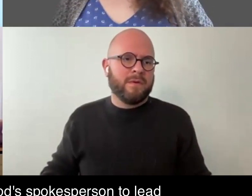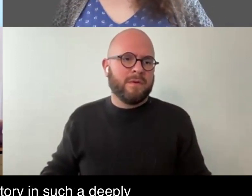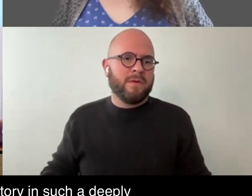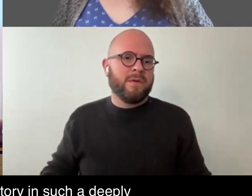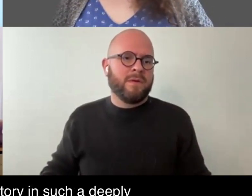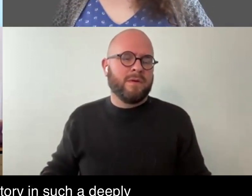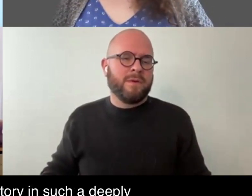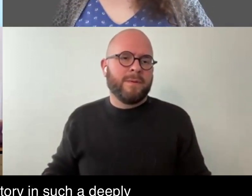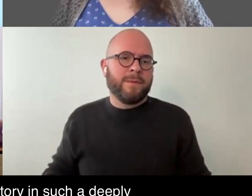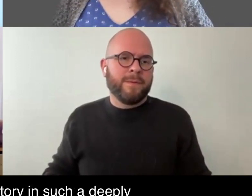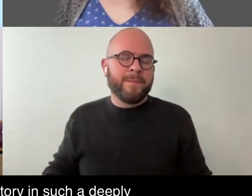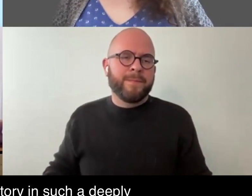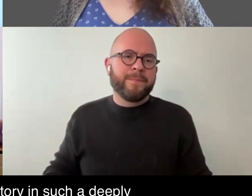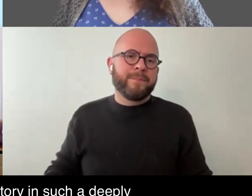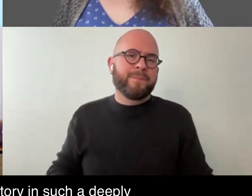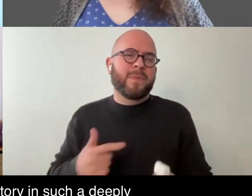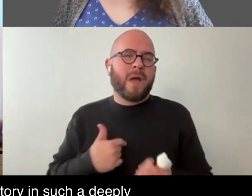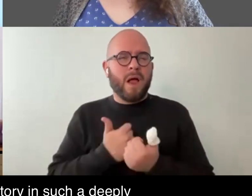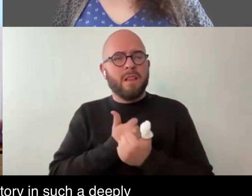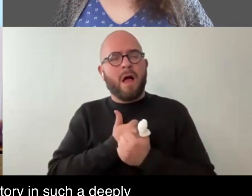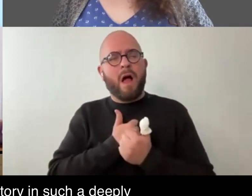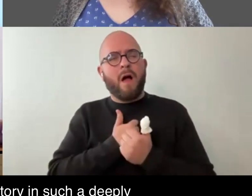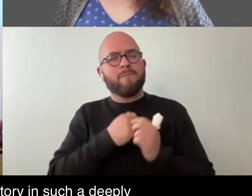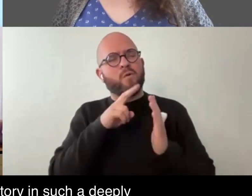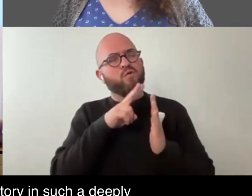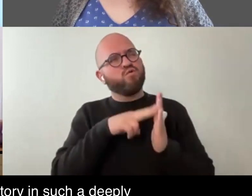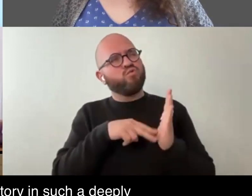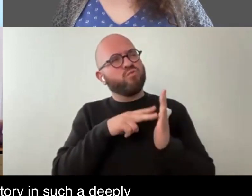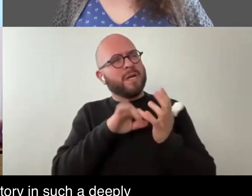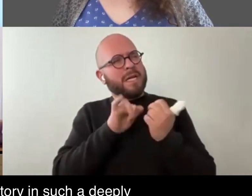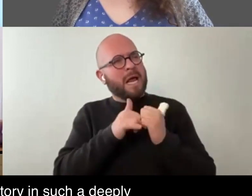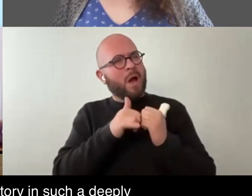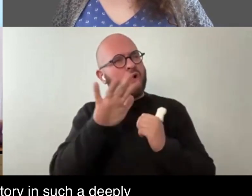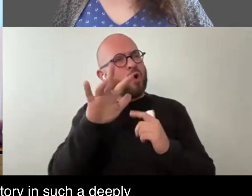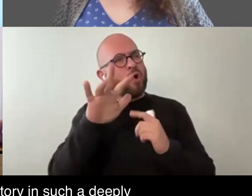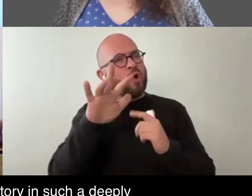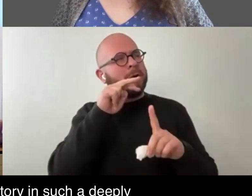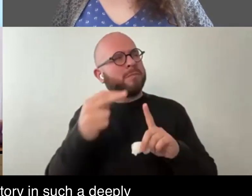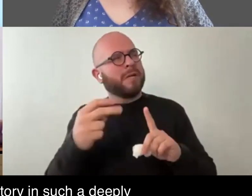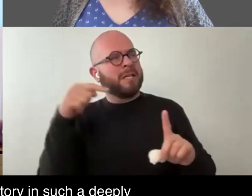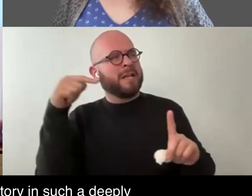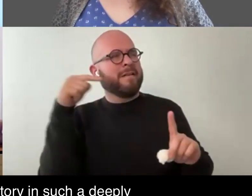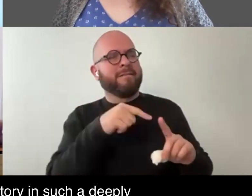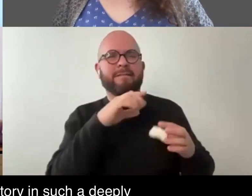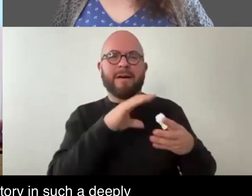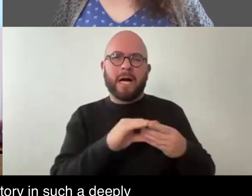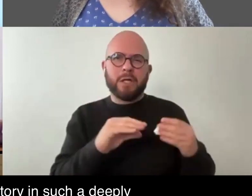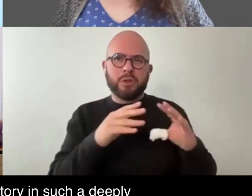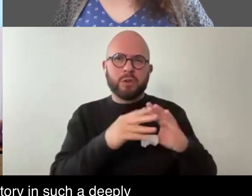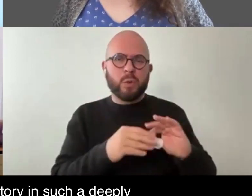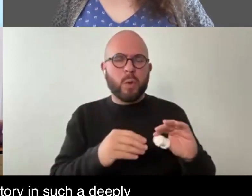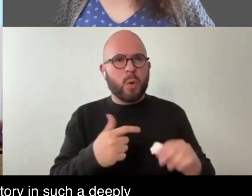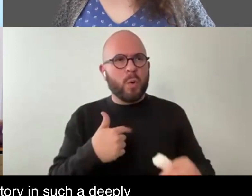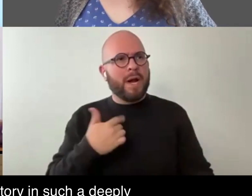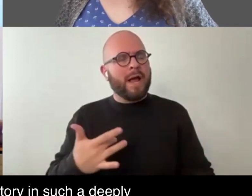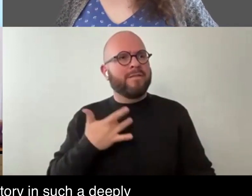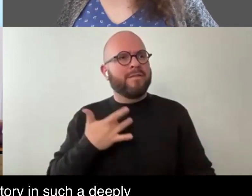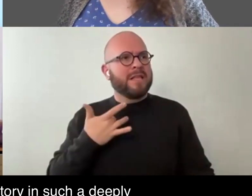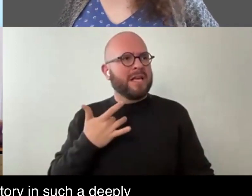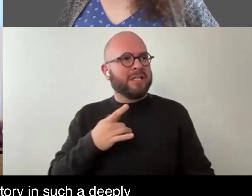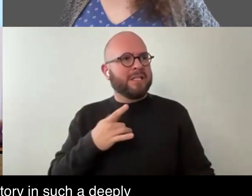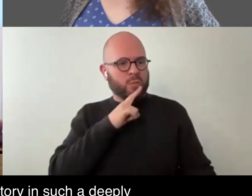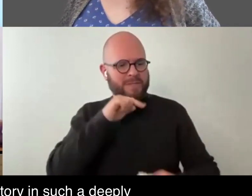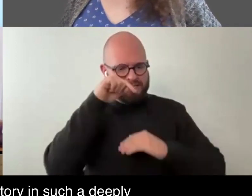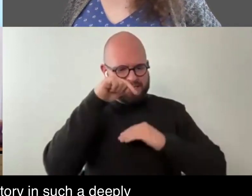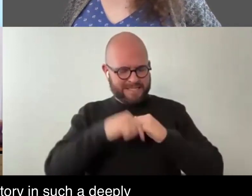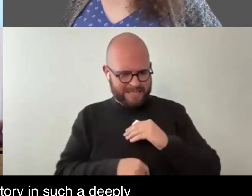just how you rethought that story in such a deeply genuine,